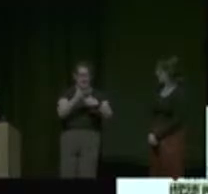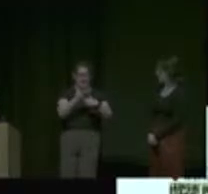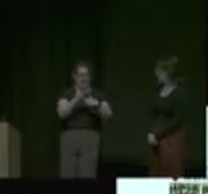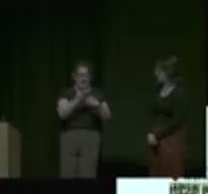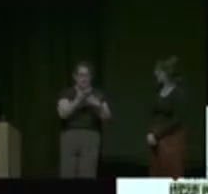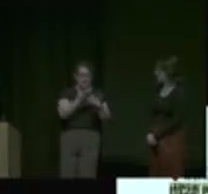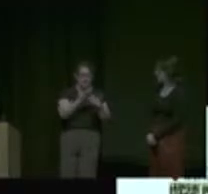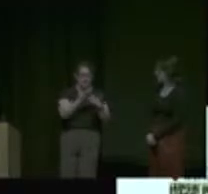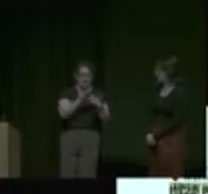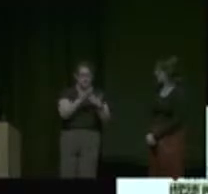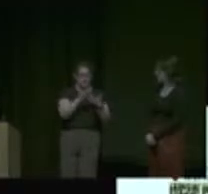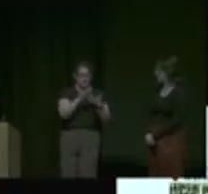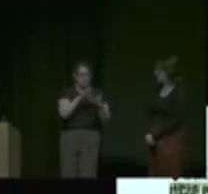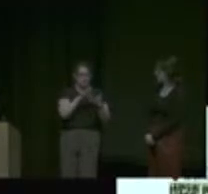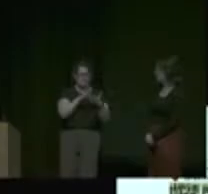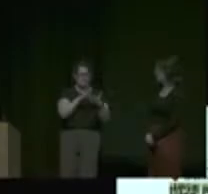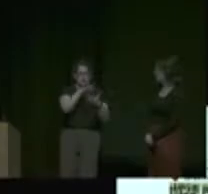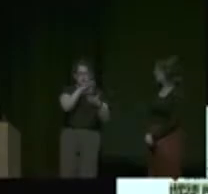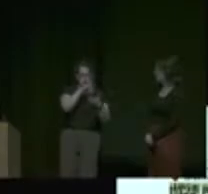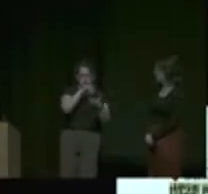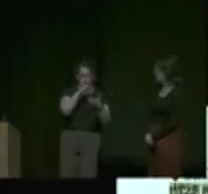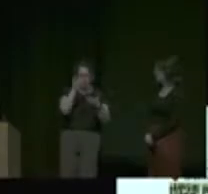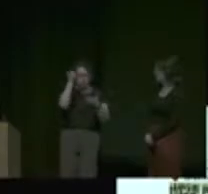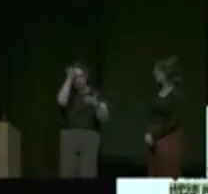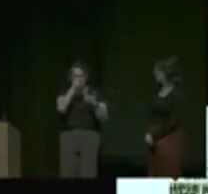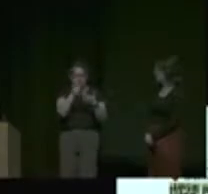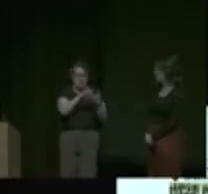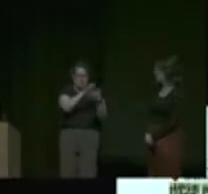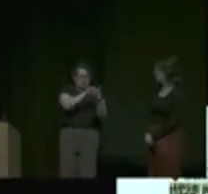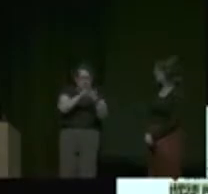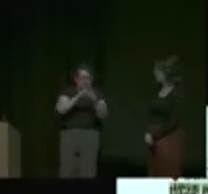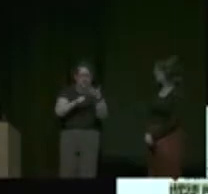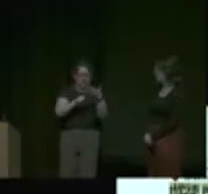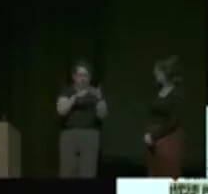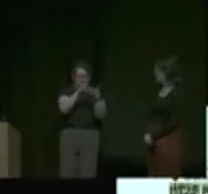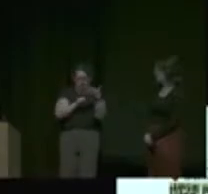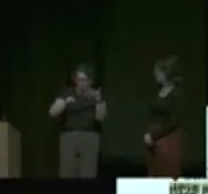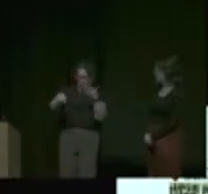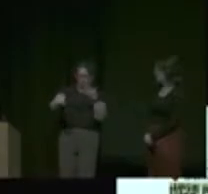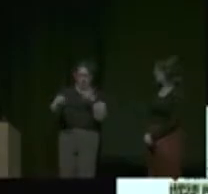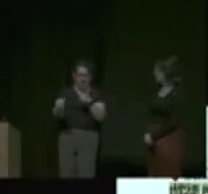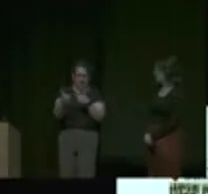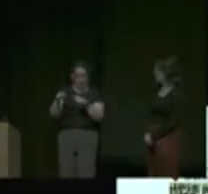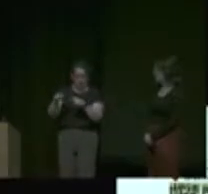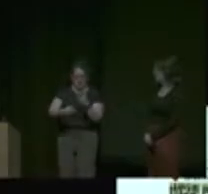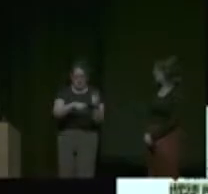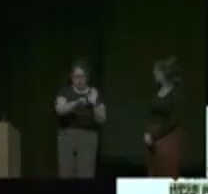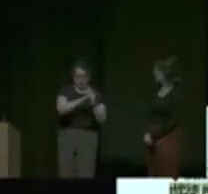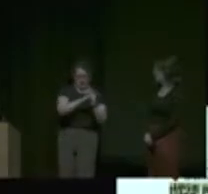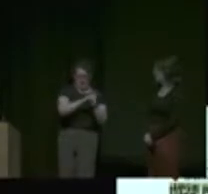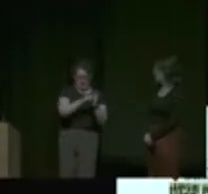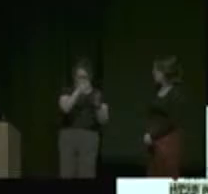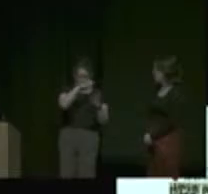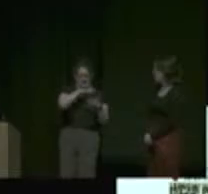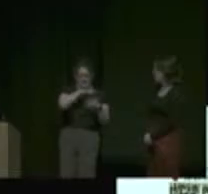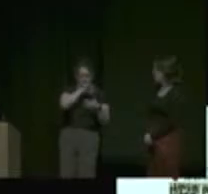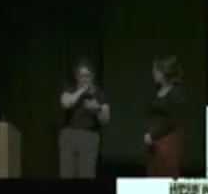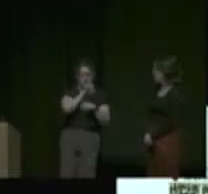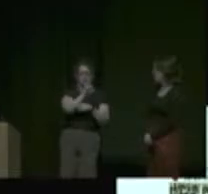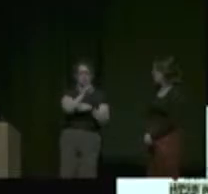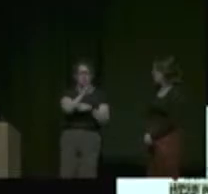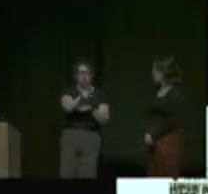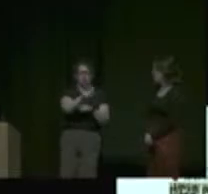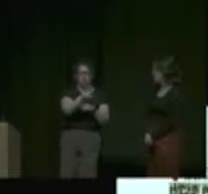placing it somewhere else, that material needs to be characterized. We need to look at the soil type and if there are any contaminants within the soil.